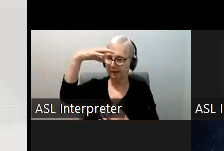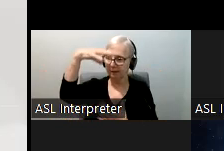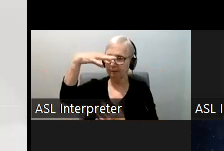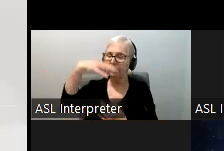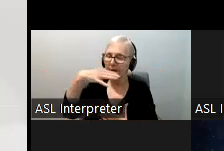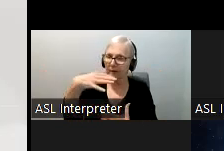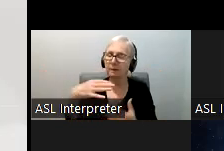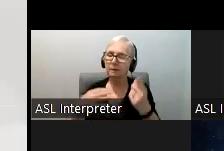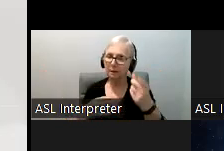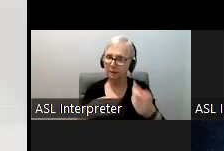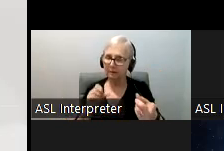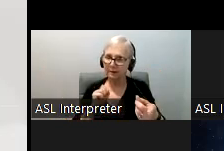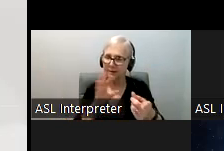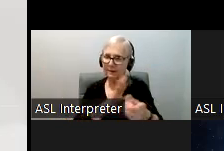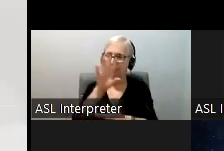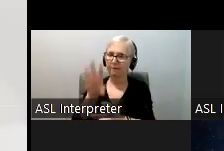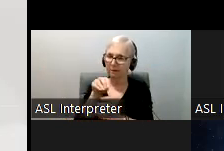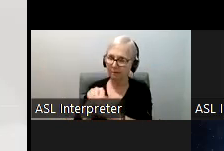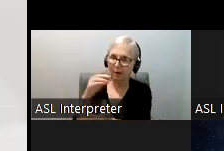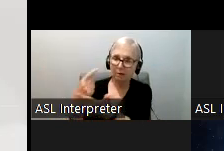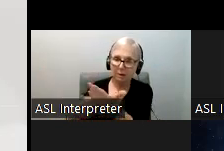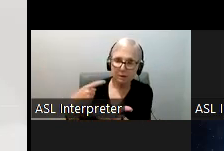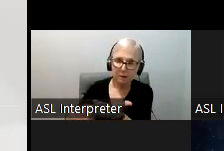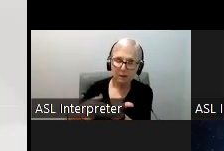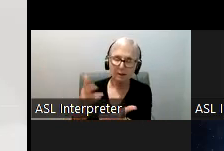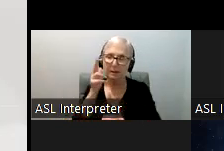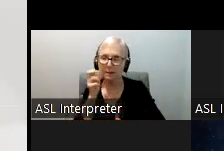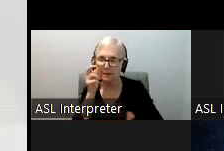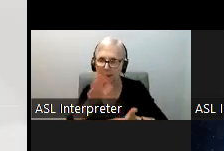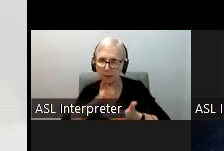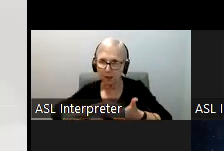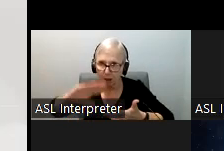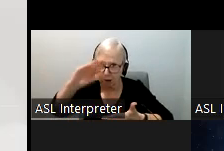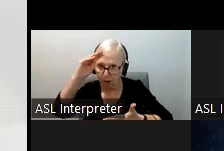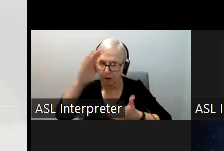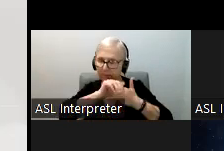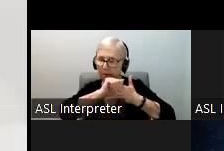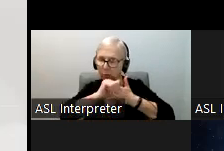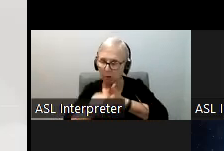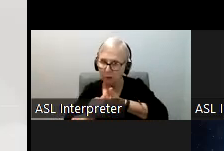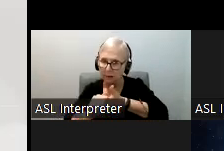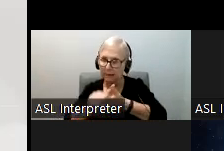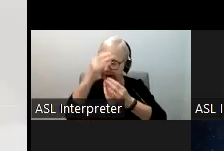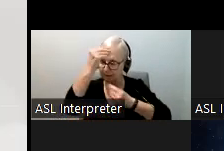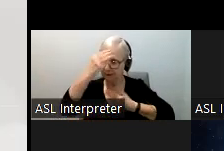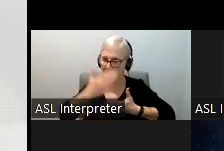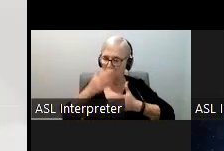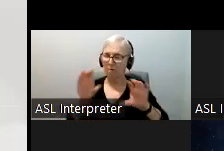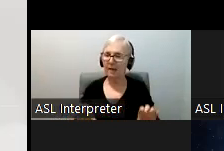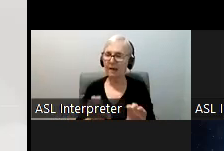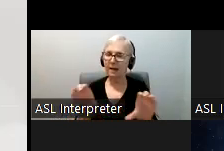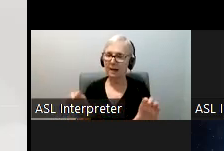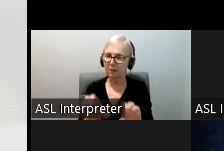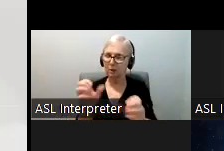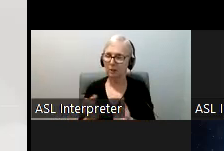for BHA staff to engage in discussion, listening, and learning that will lead and inform action and